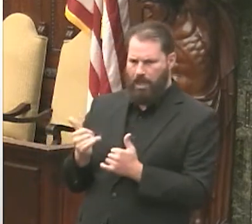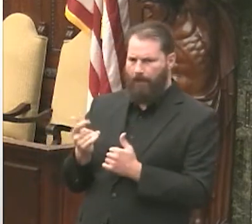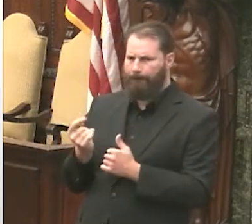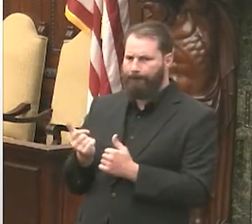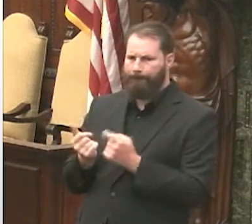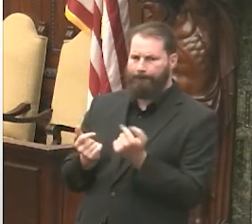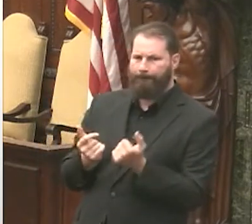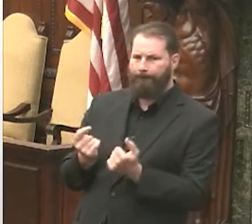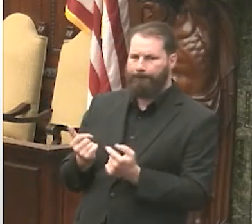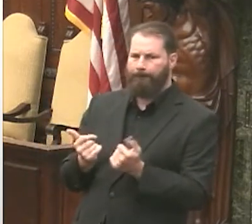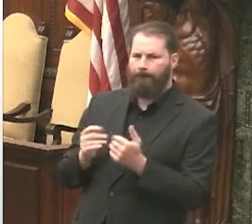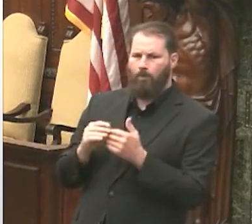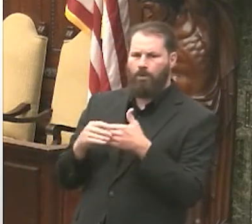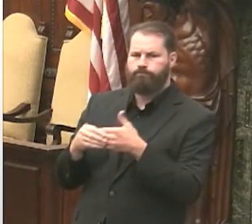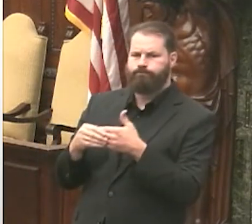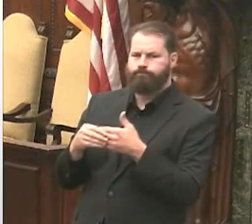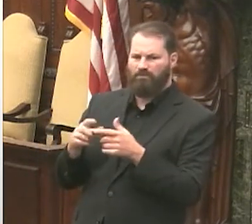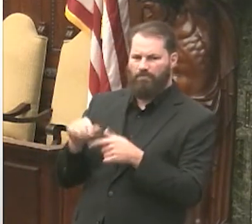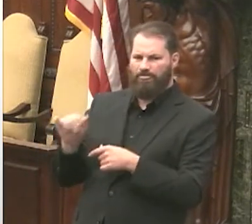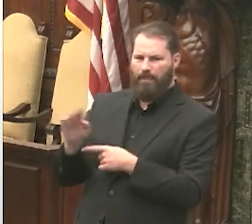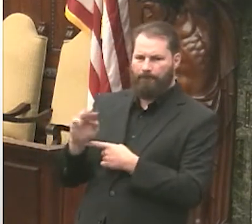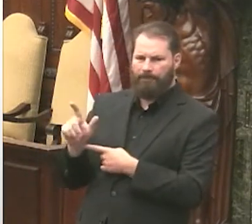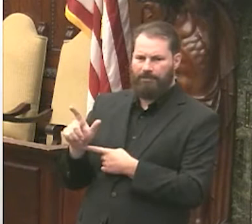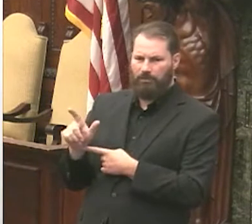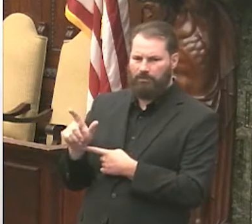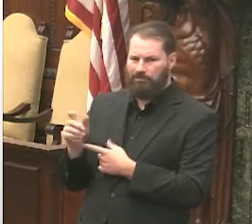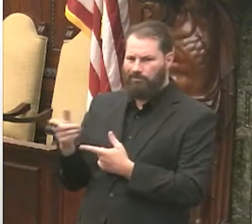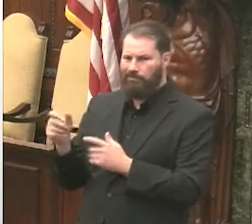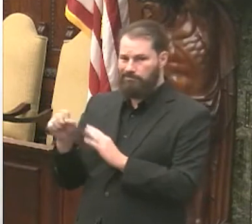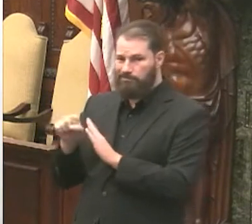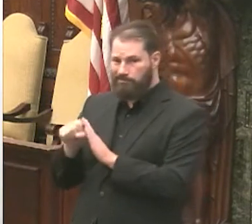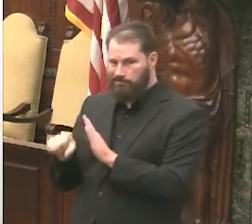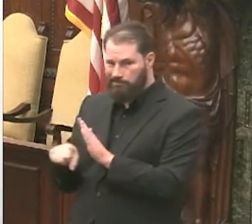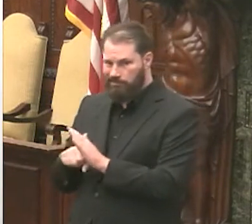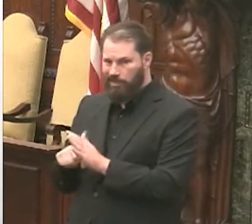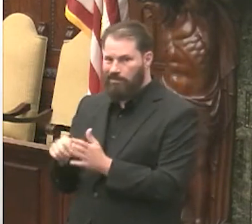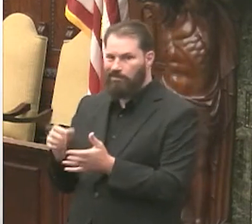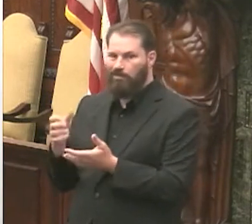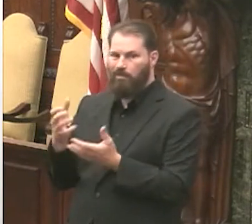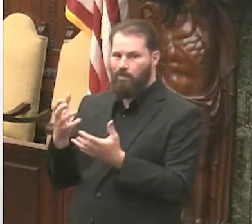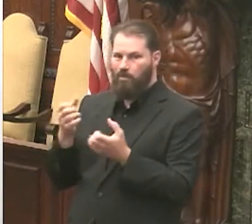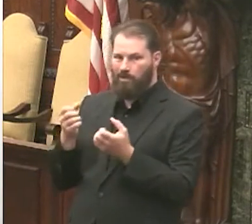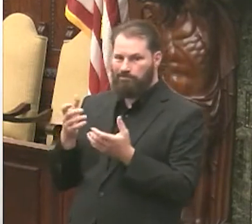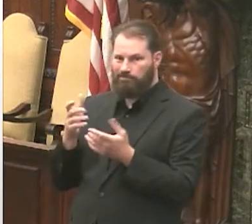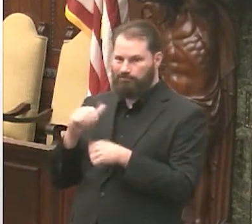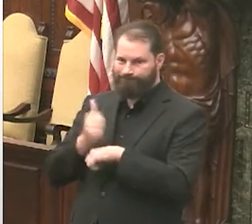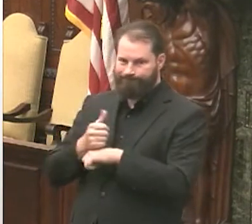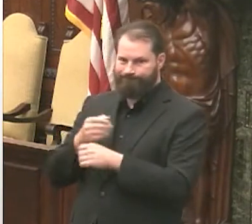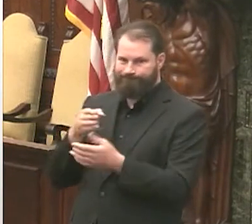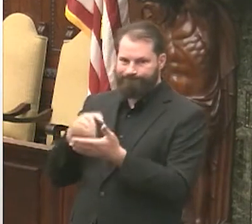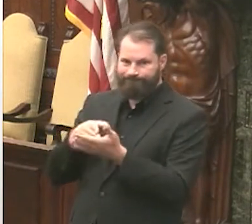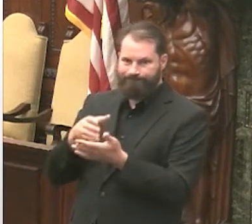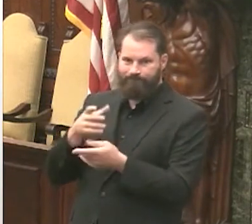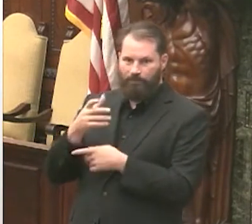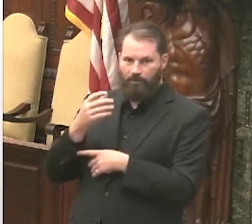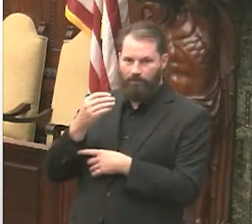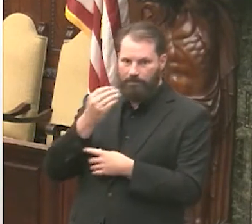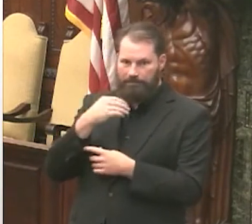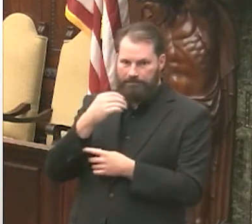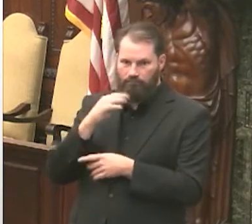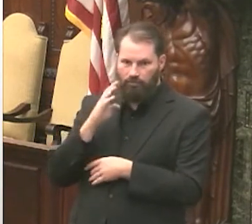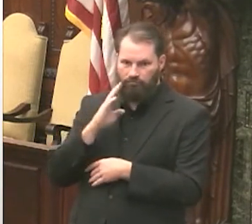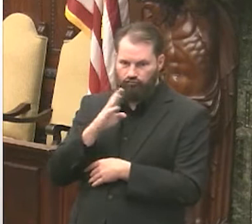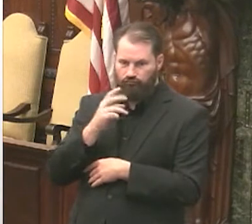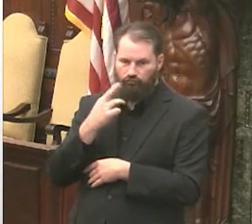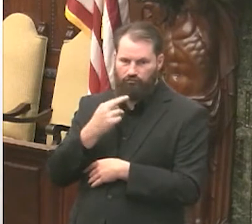you and the state wants to hold in place around dining. If they were to override the governor's veto, do you think that bill